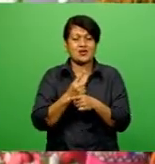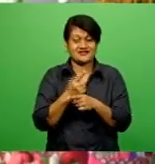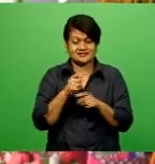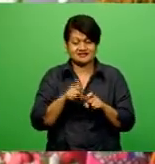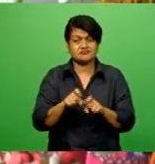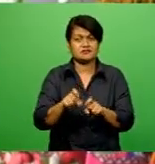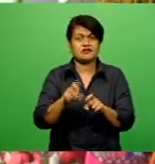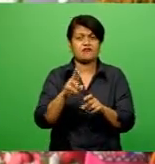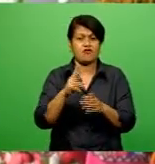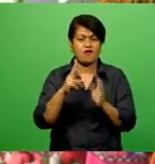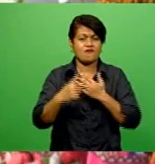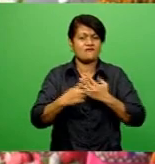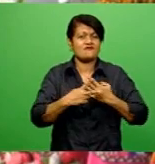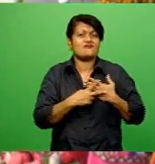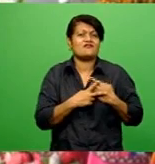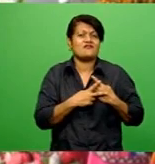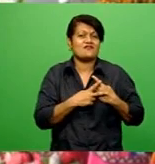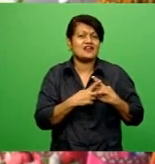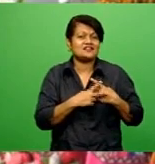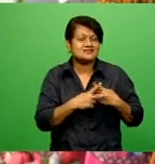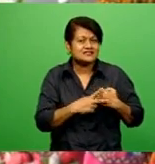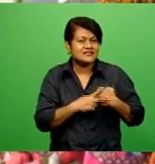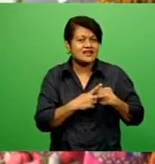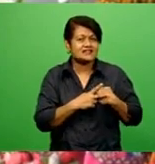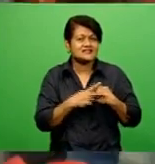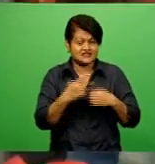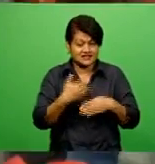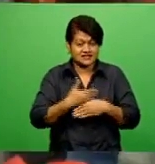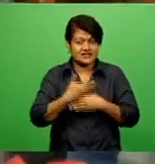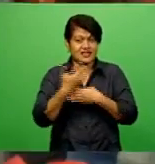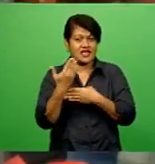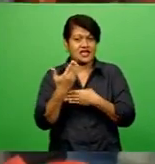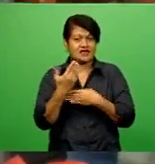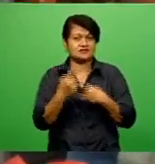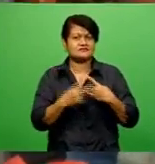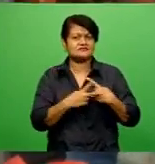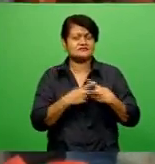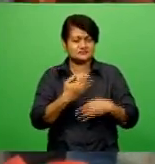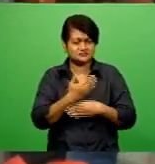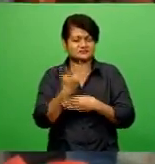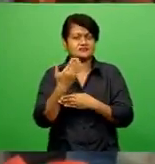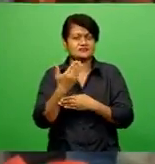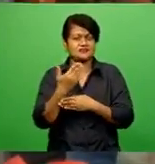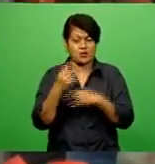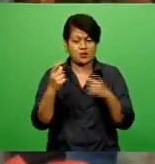Day, market vendors are hoping to get in more customers. In February, the month of